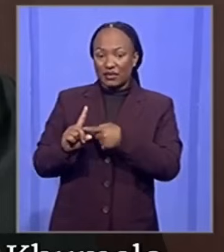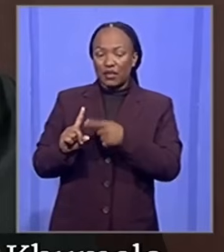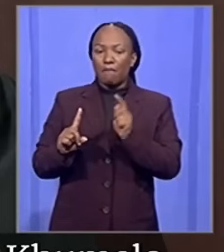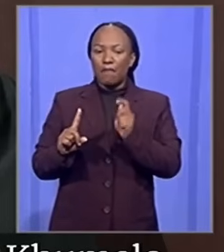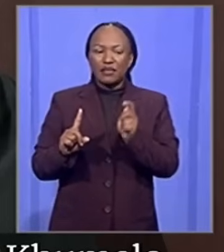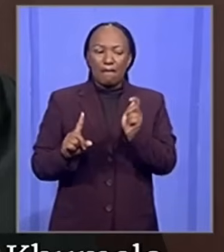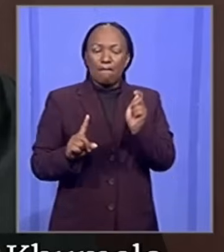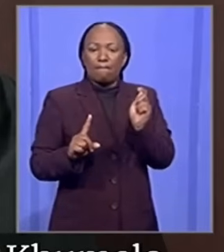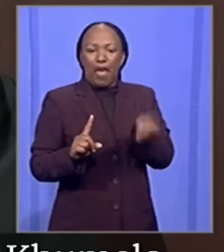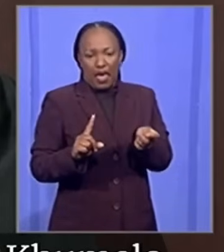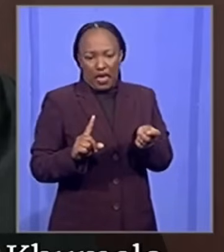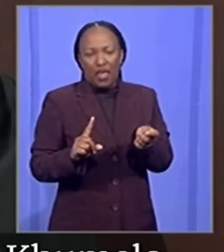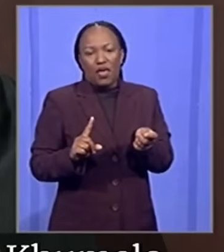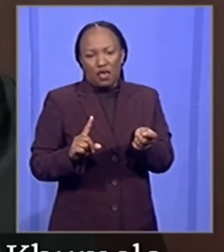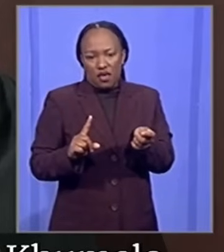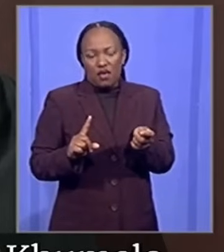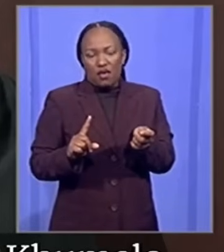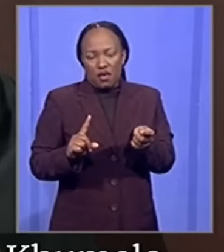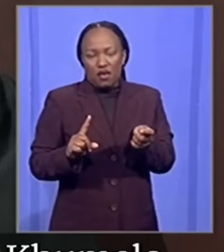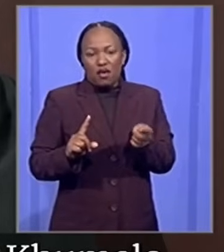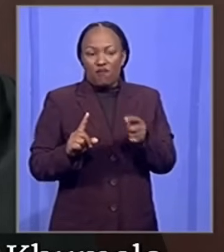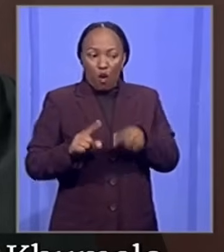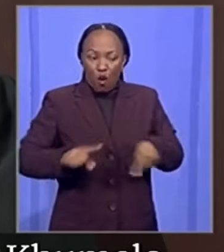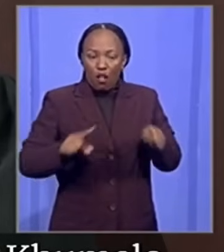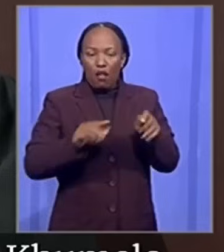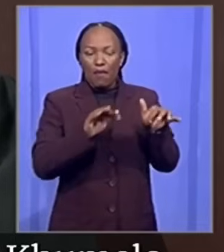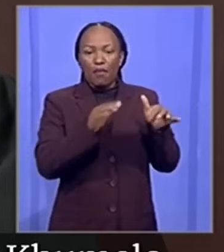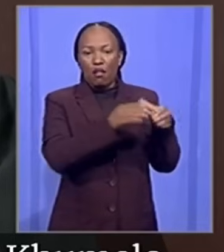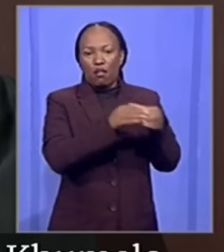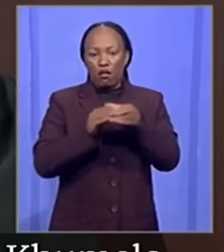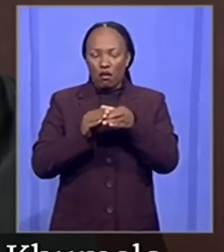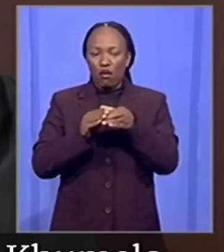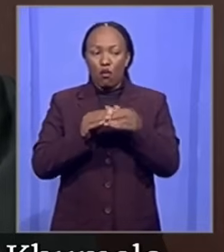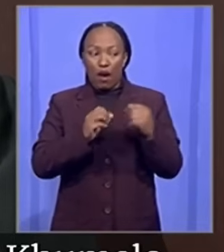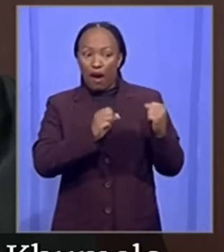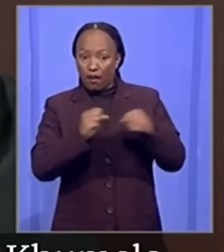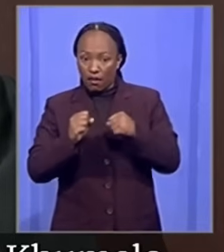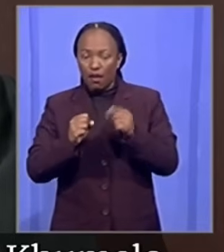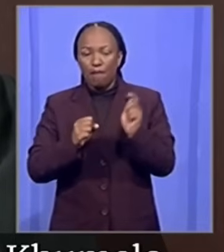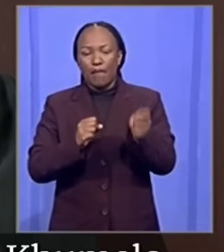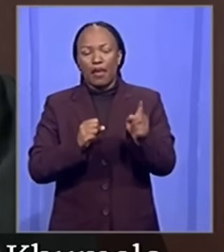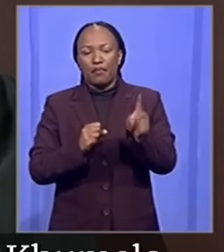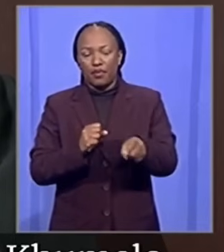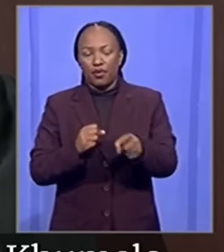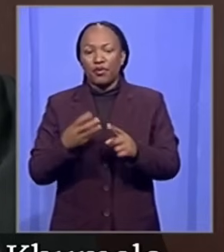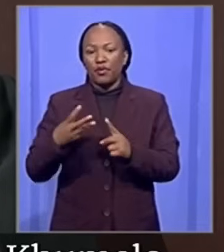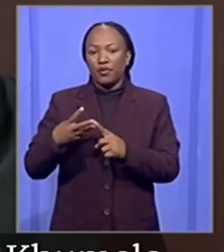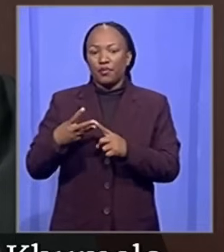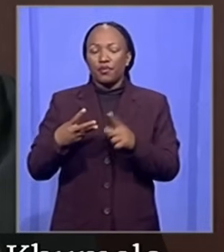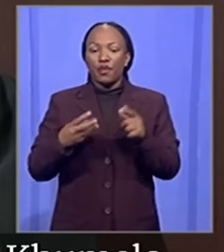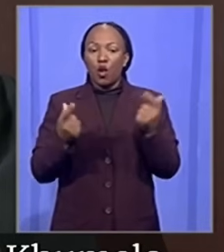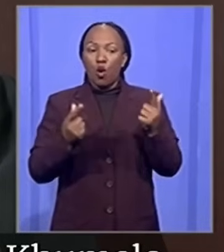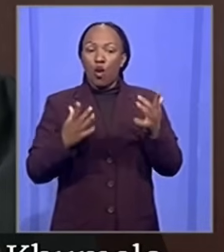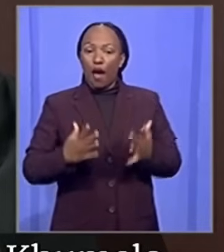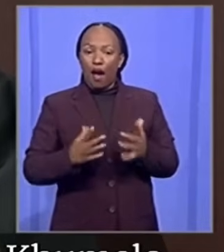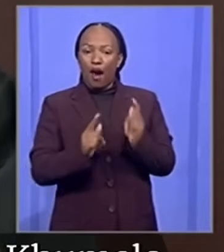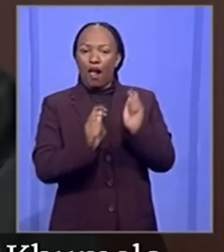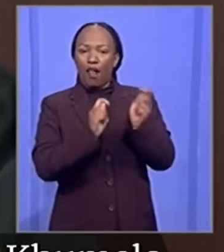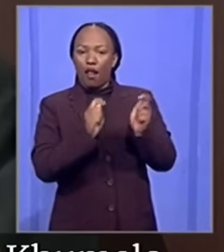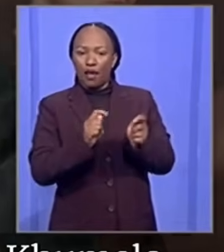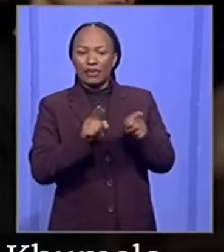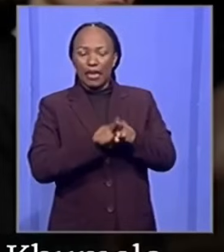the application on a party and party scale as taxed as agreed. 3. The costs of counsel shall be following